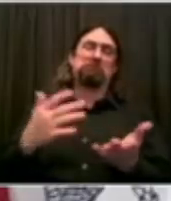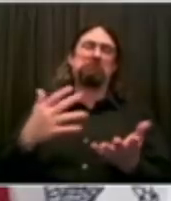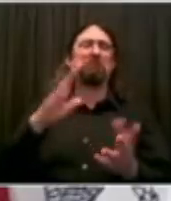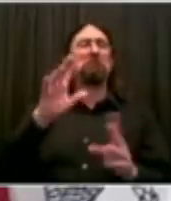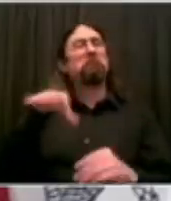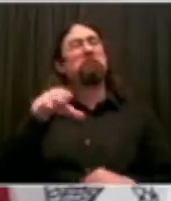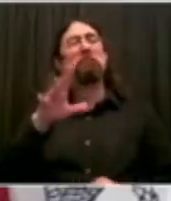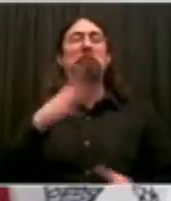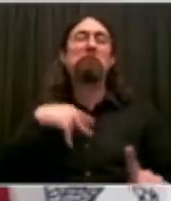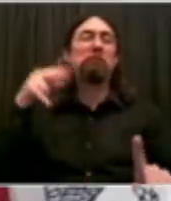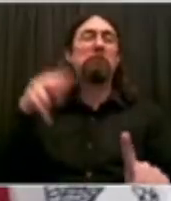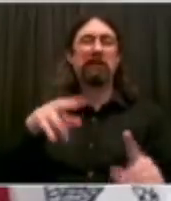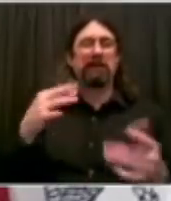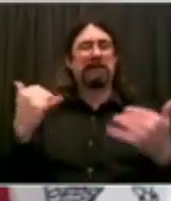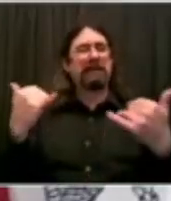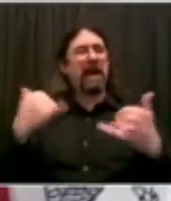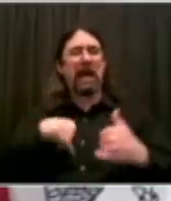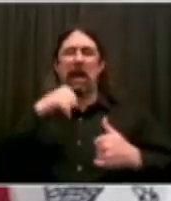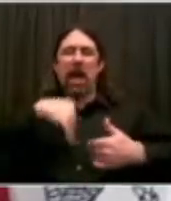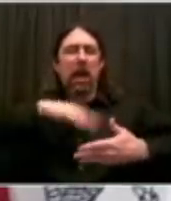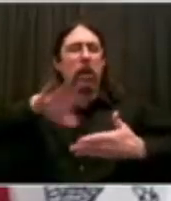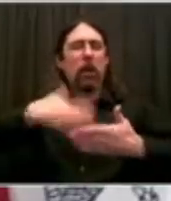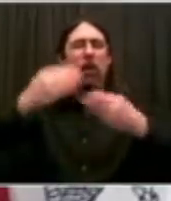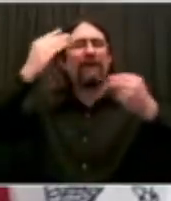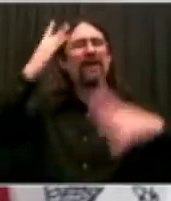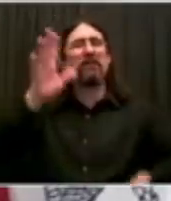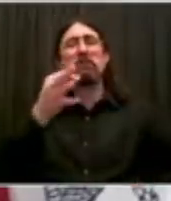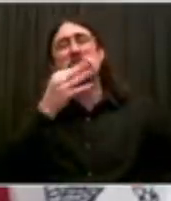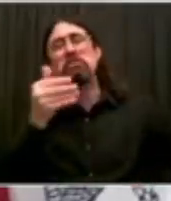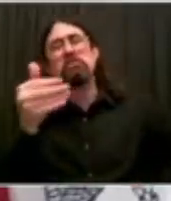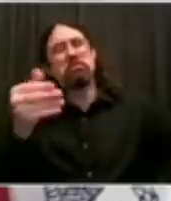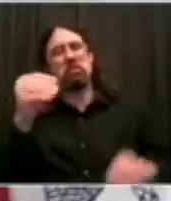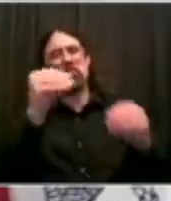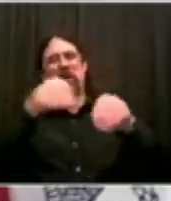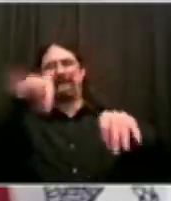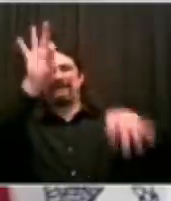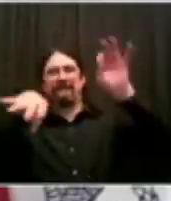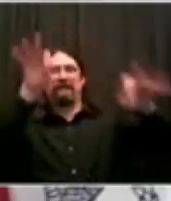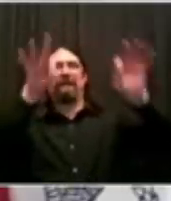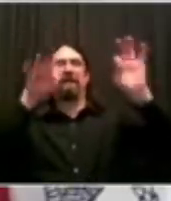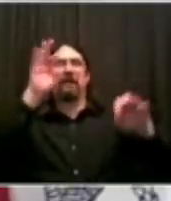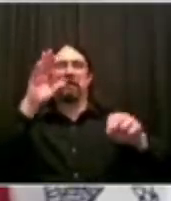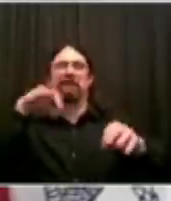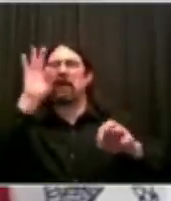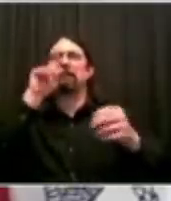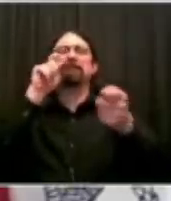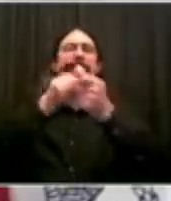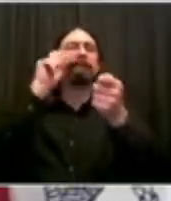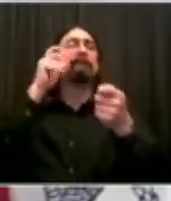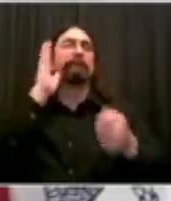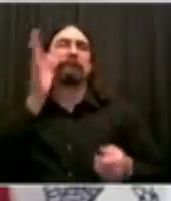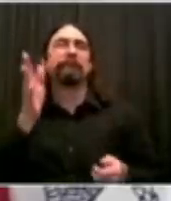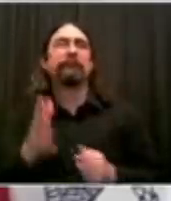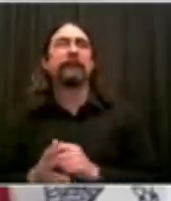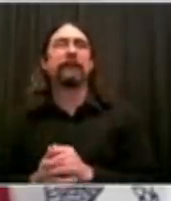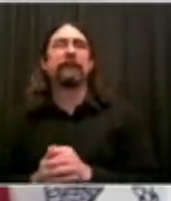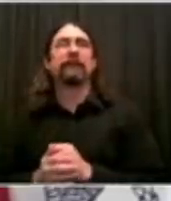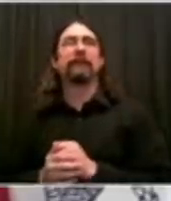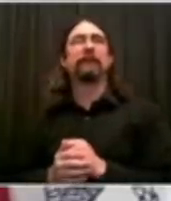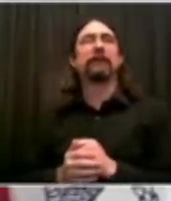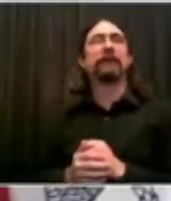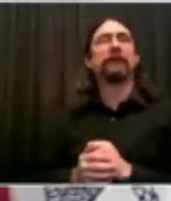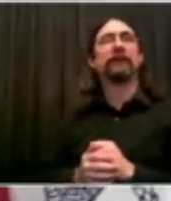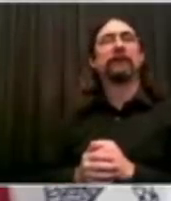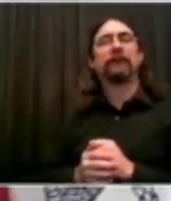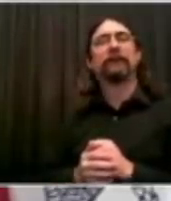through with voting to repeal, or their version of a repeal, of governor's emergency powers. What exactly would you like